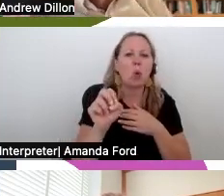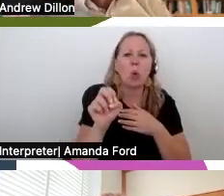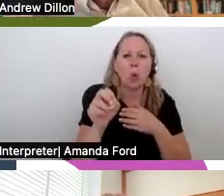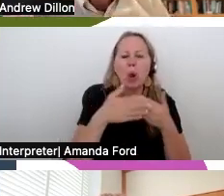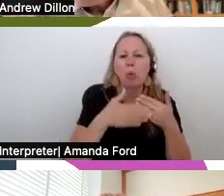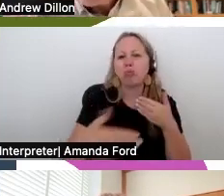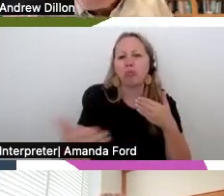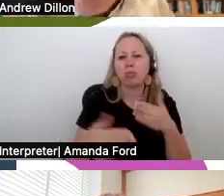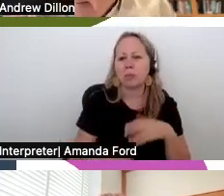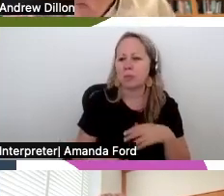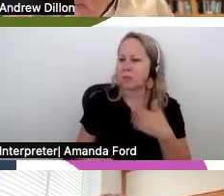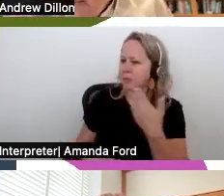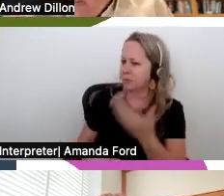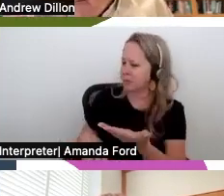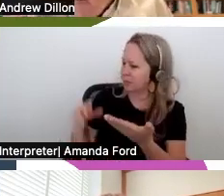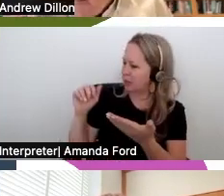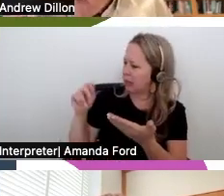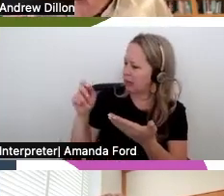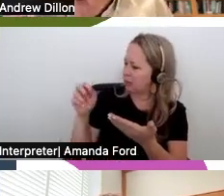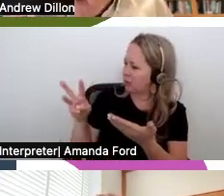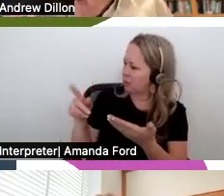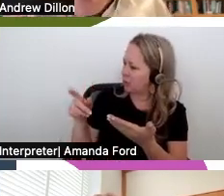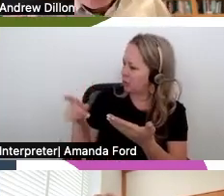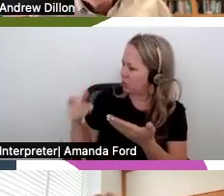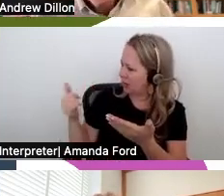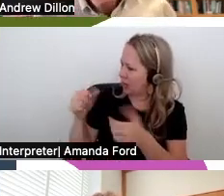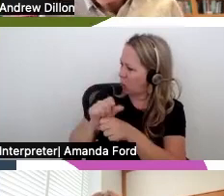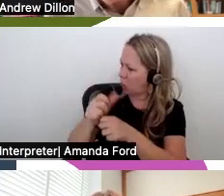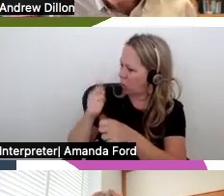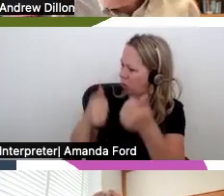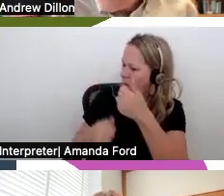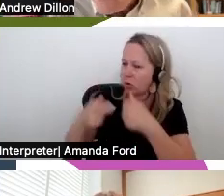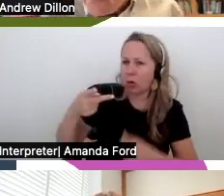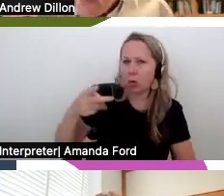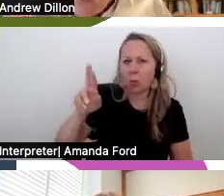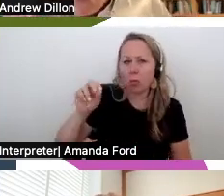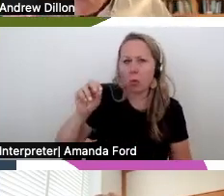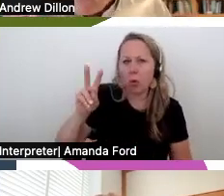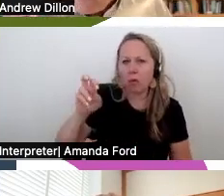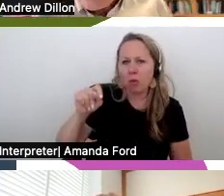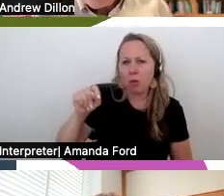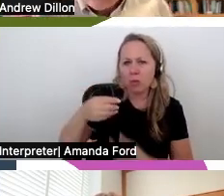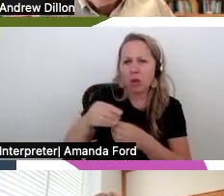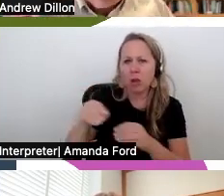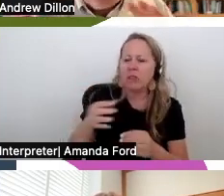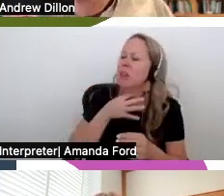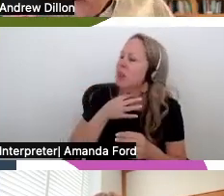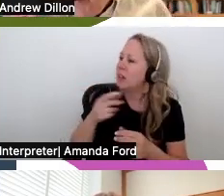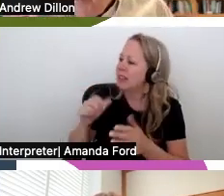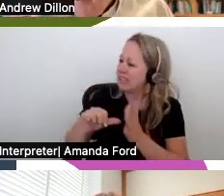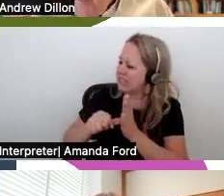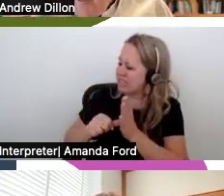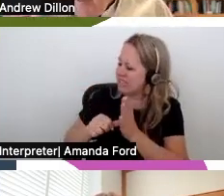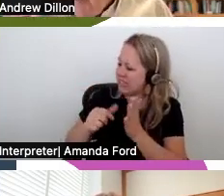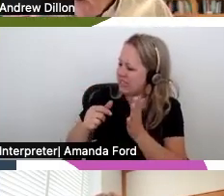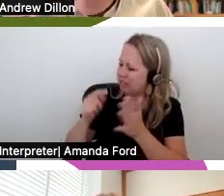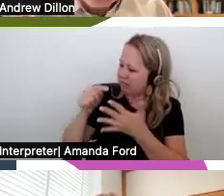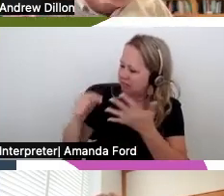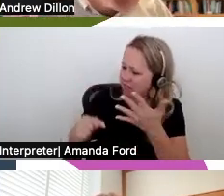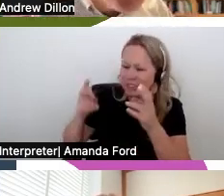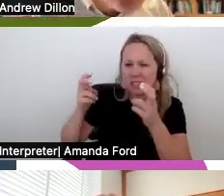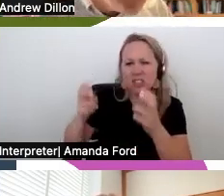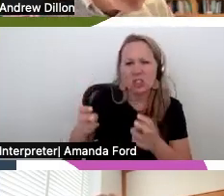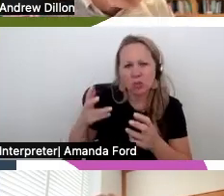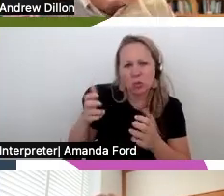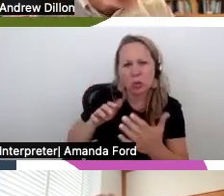In your new role, working through the provost's office, what are some of the key issues that you seek to address through that work? And what are some